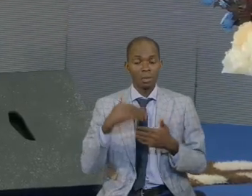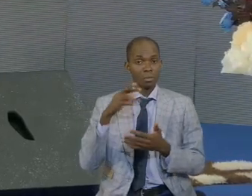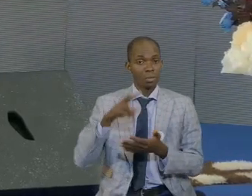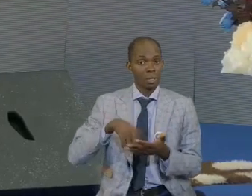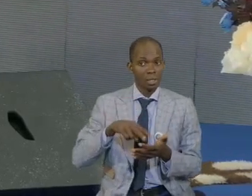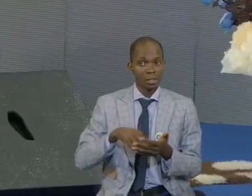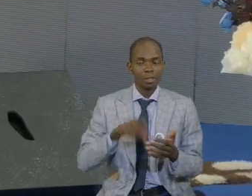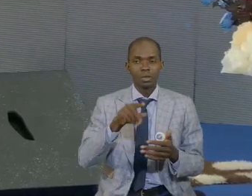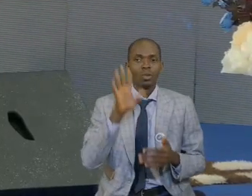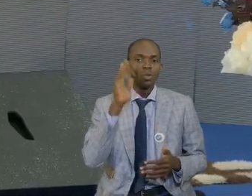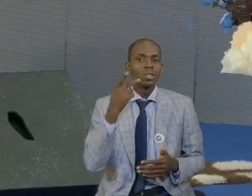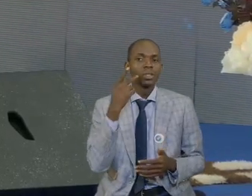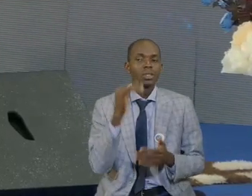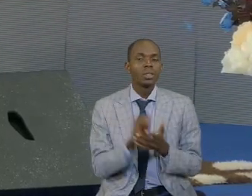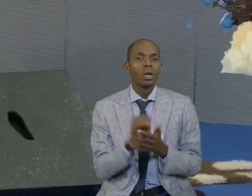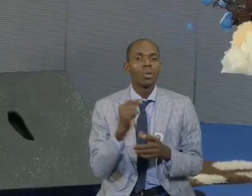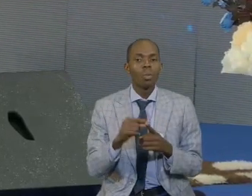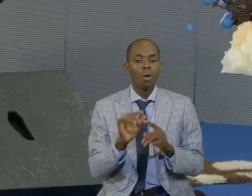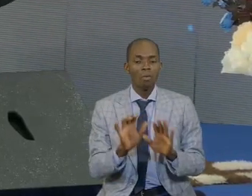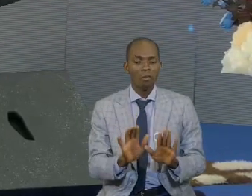fear not three times.